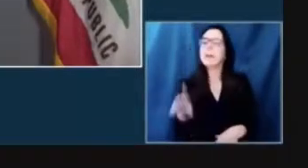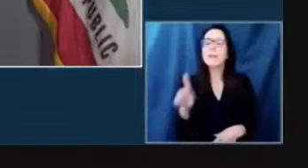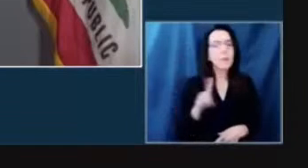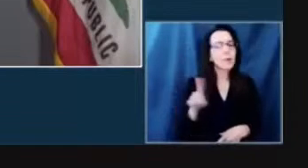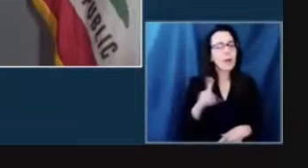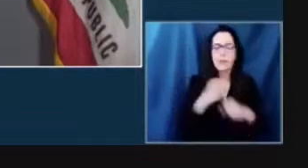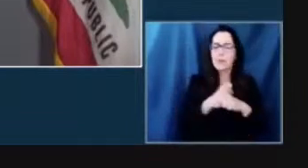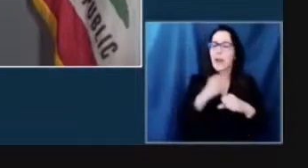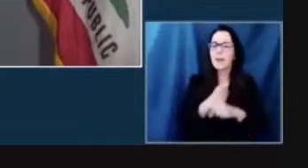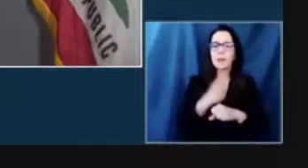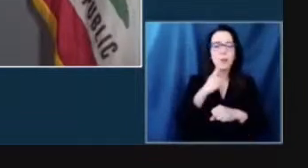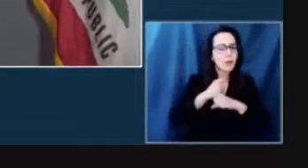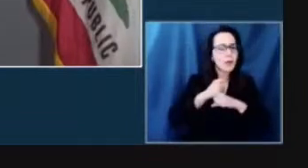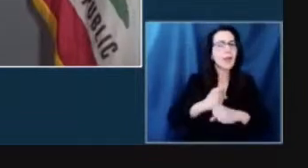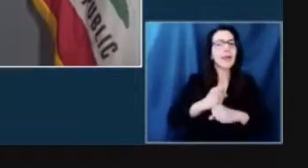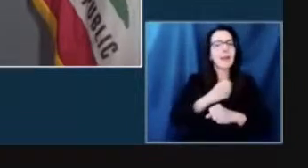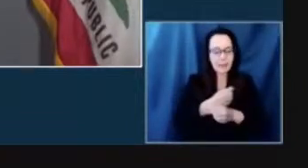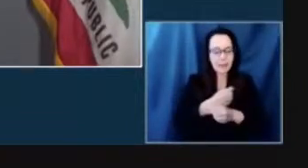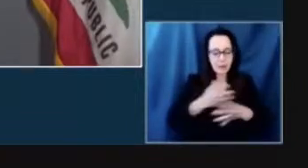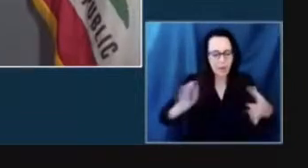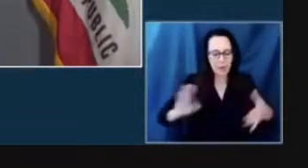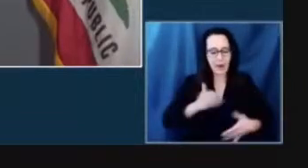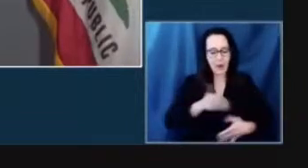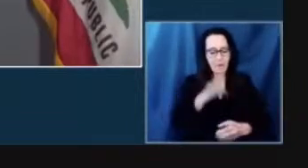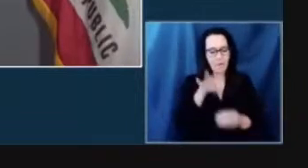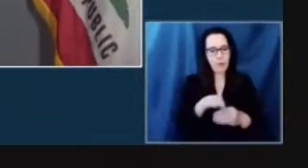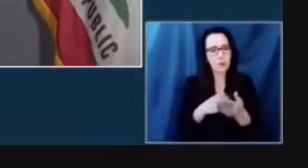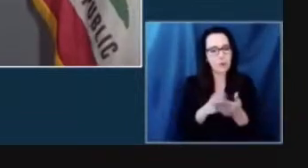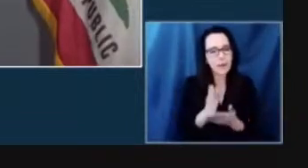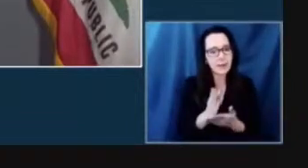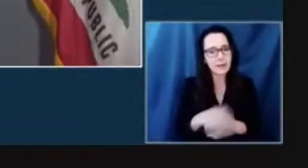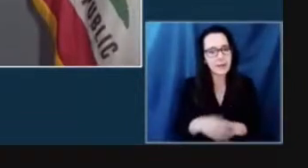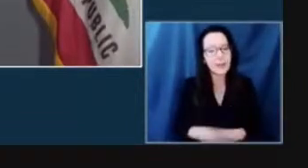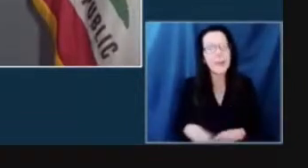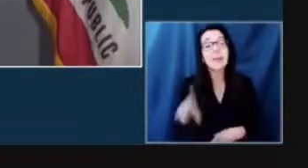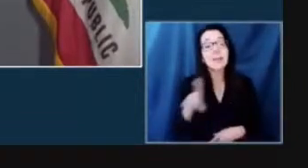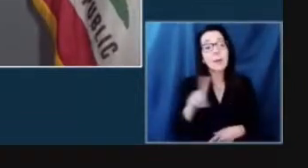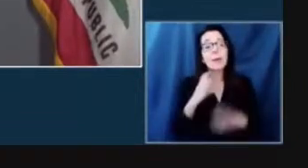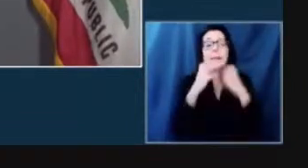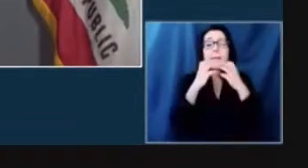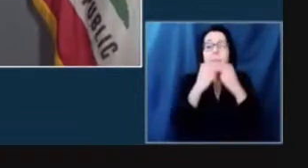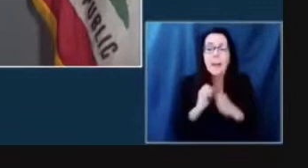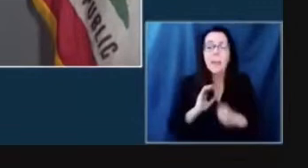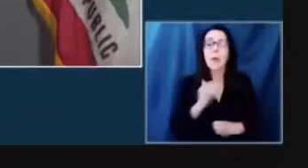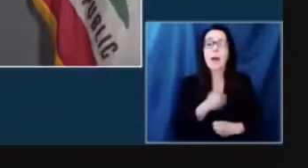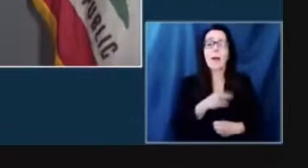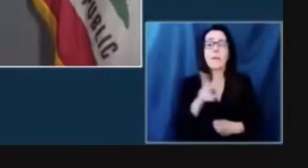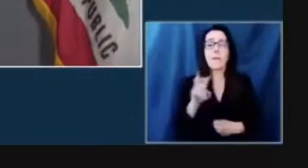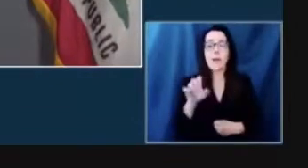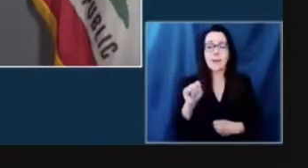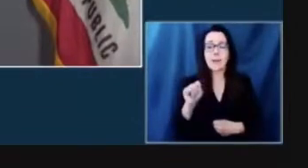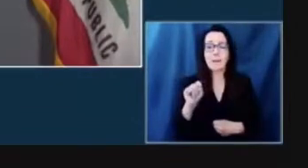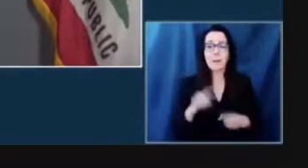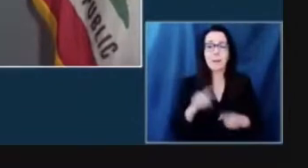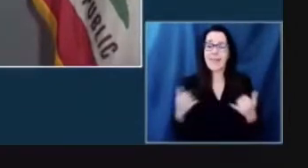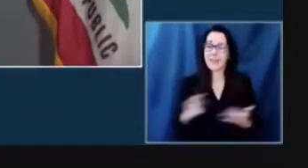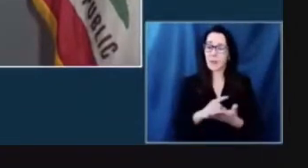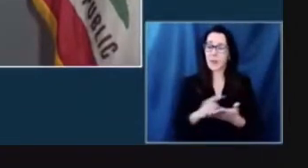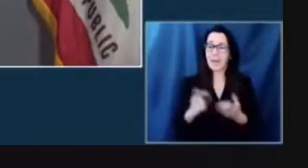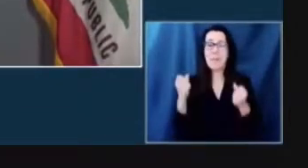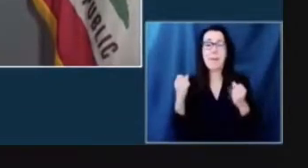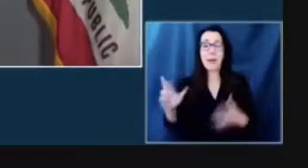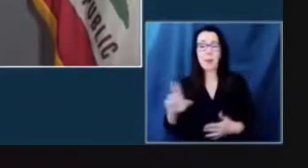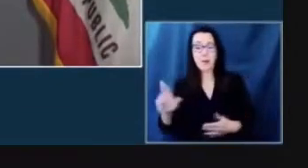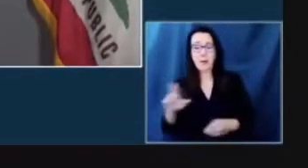protect and expand our voting rights. Democrats value our veterans, But this week, too many Republicans voted against